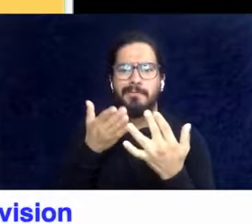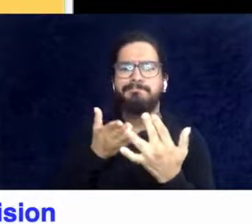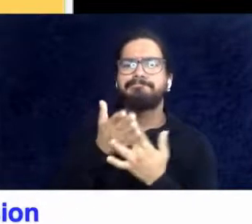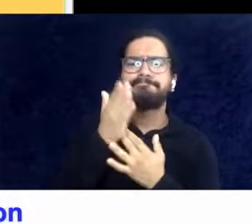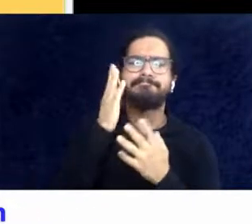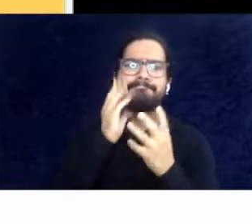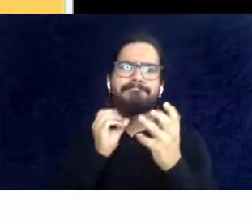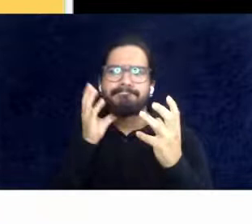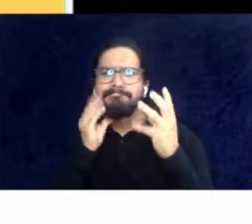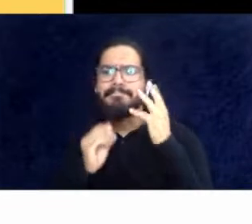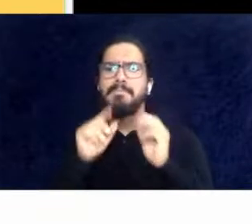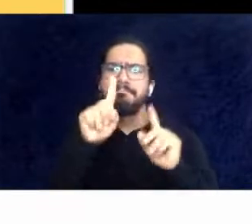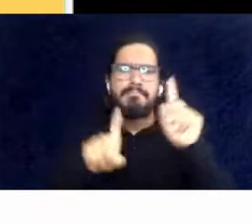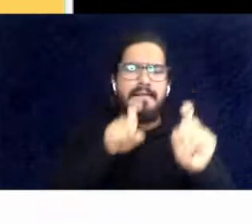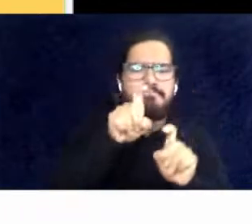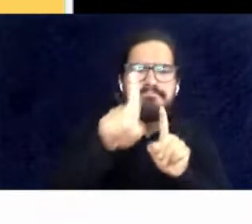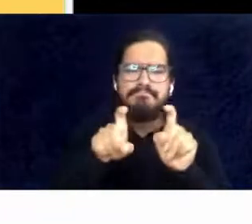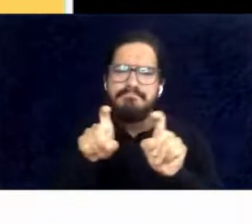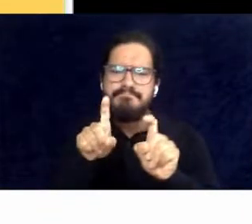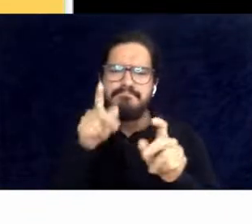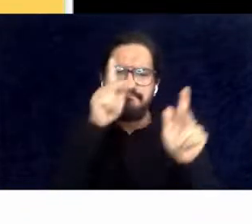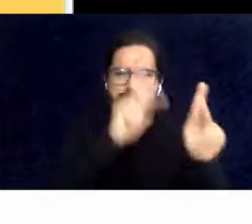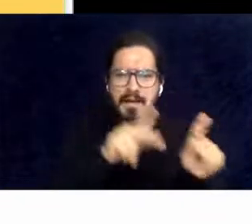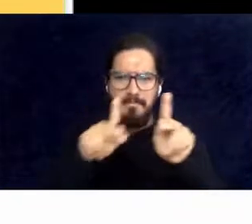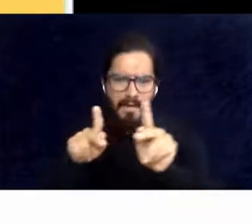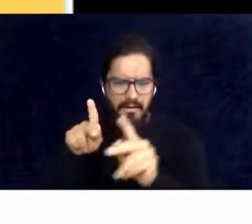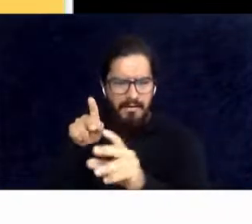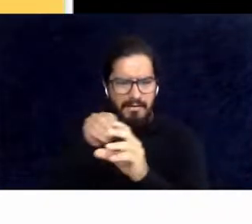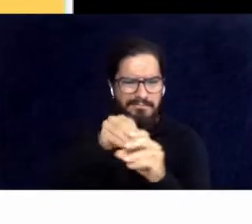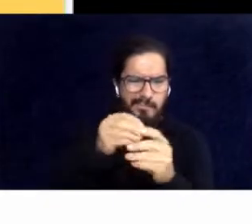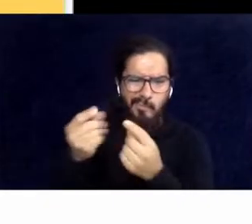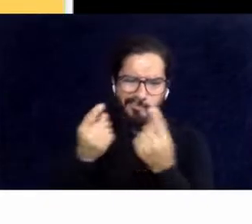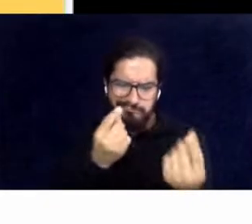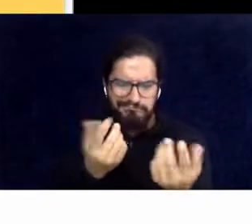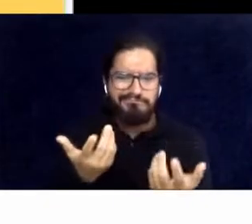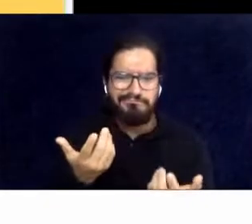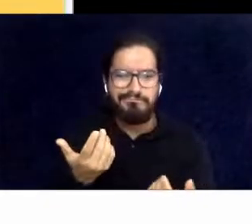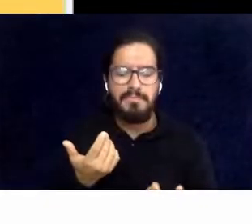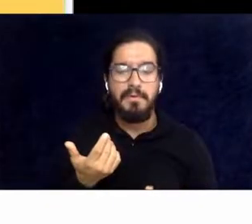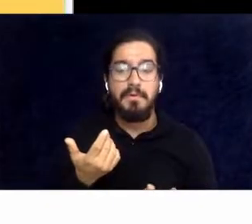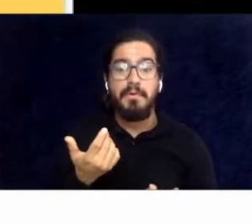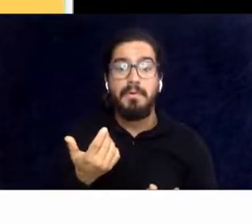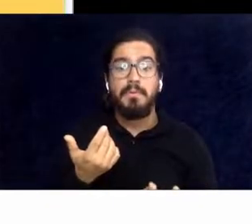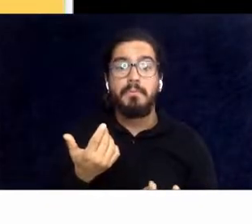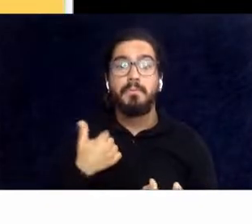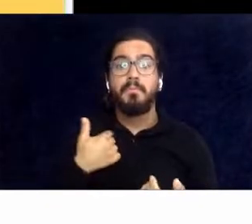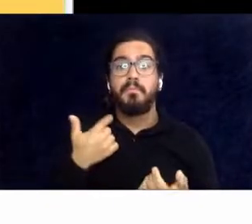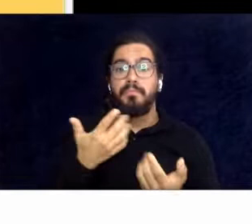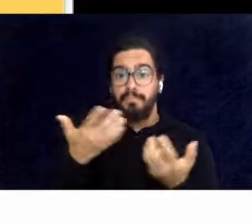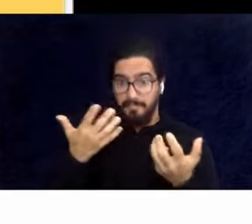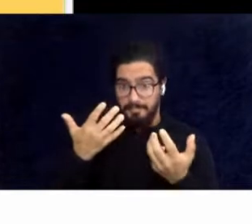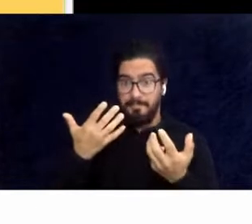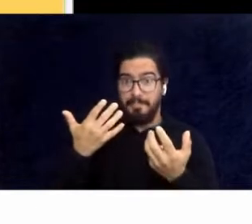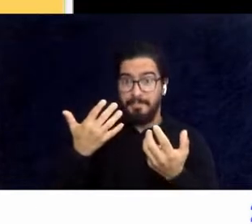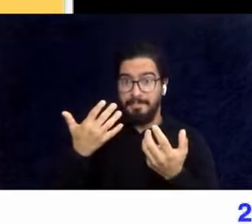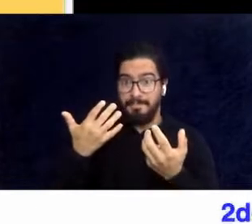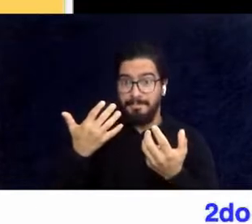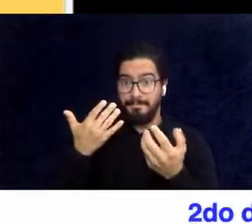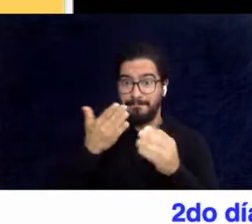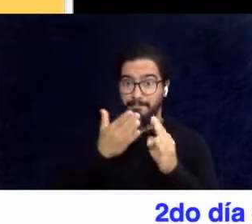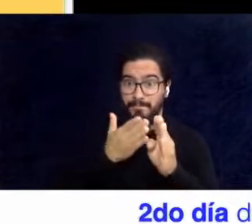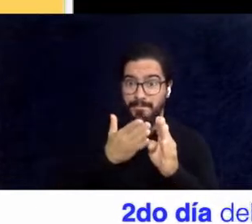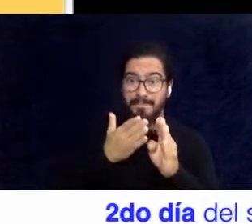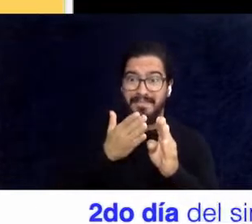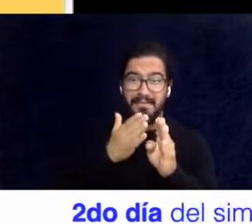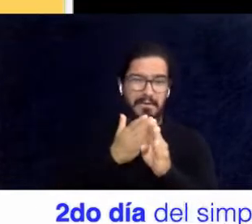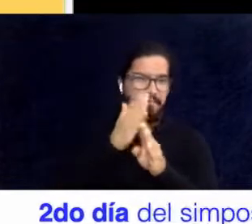individuals. But I don't think there's been a real field developed yet of the anthropology of pandemics.